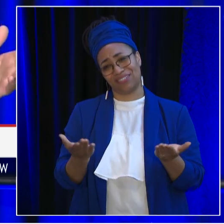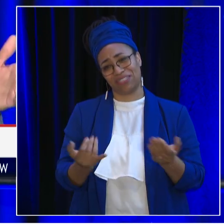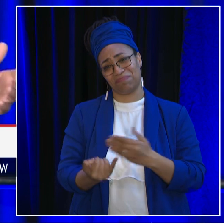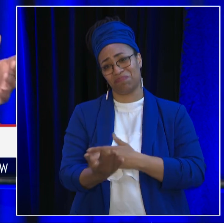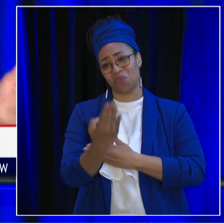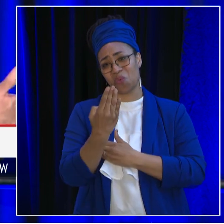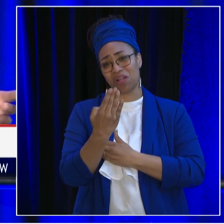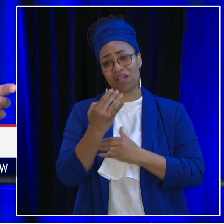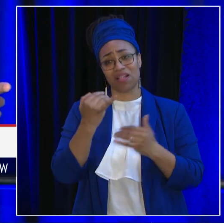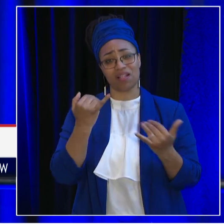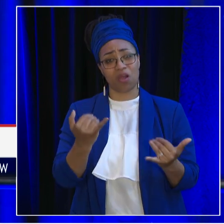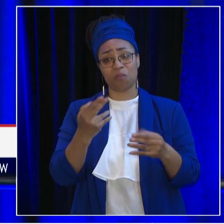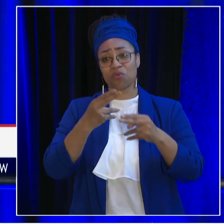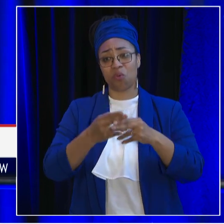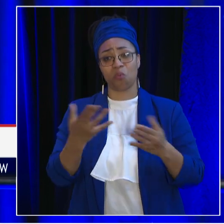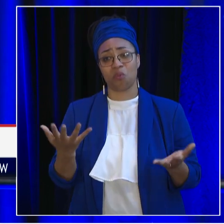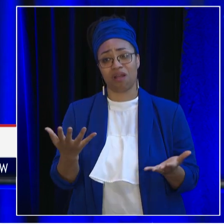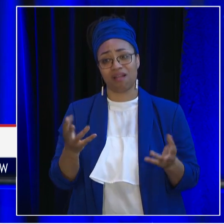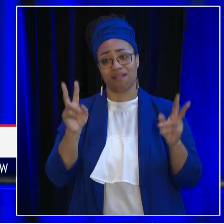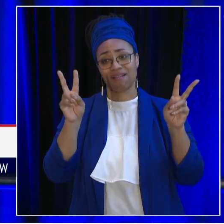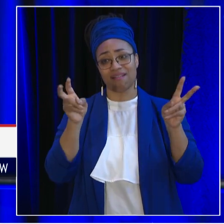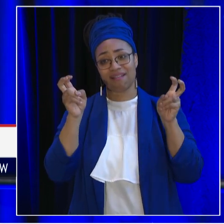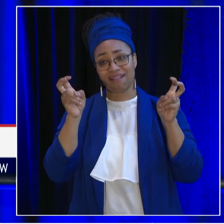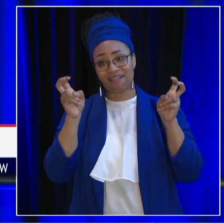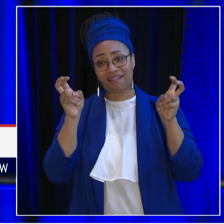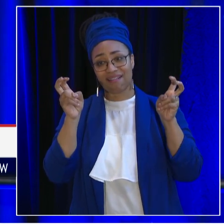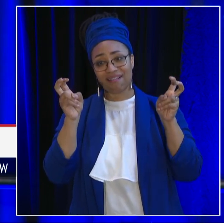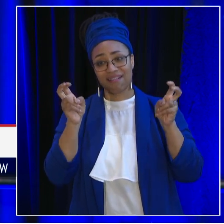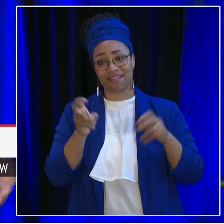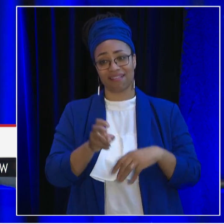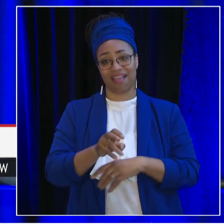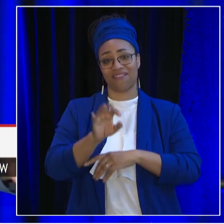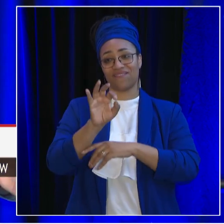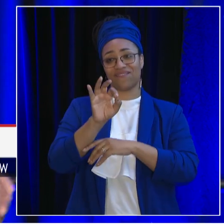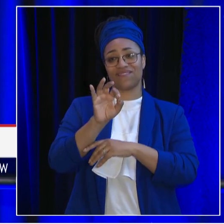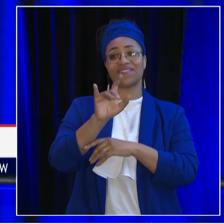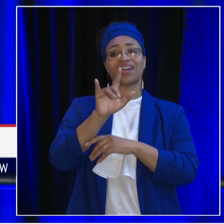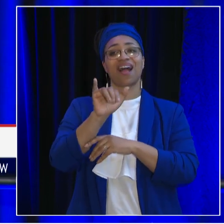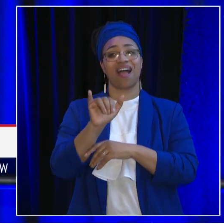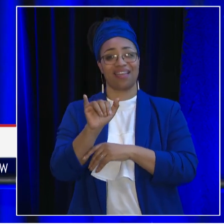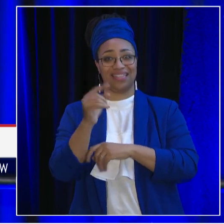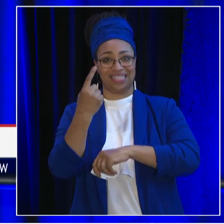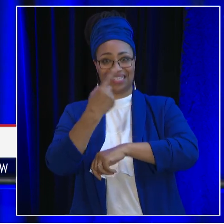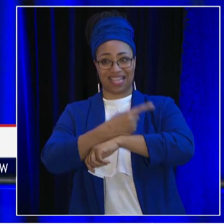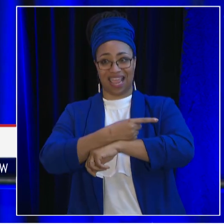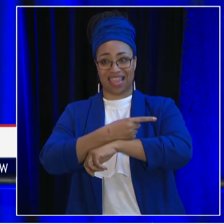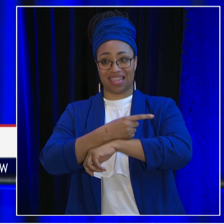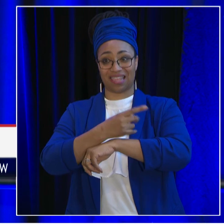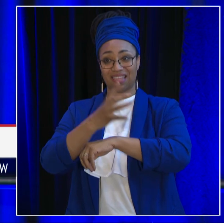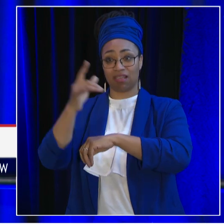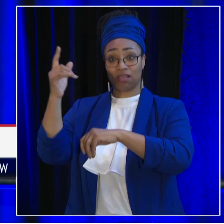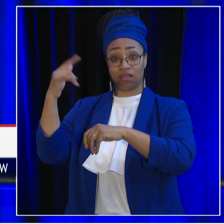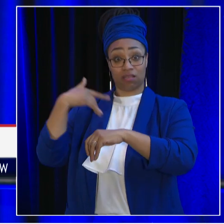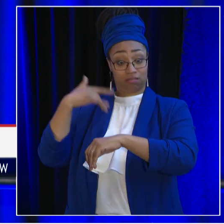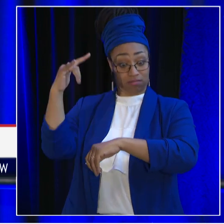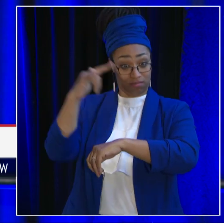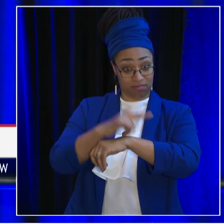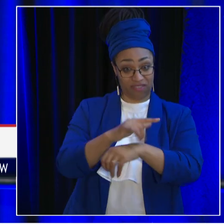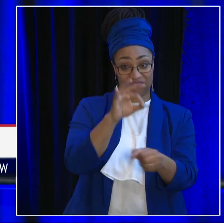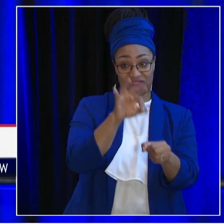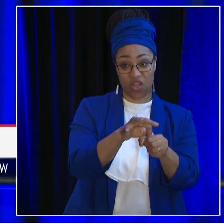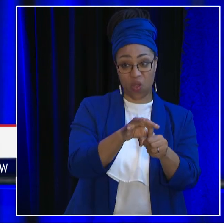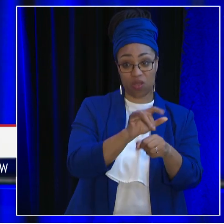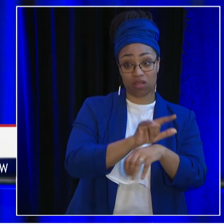morning is what we call a fly-in day in Congress. This is where we fly in and we vote later this evening. This is the most unproductive